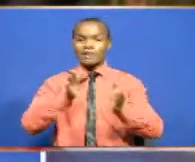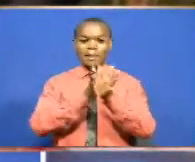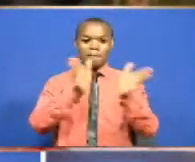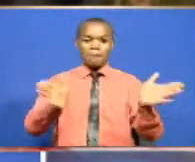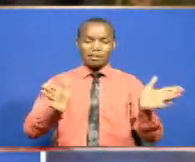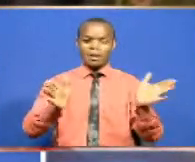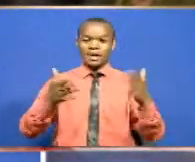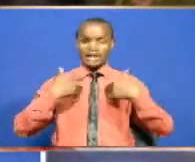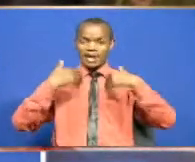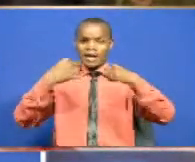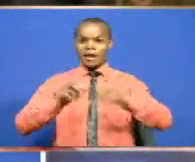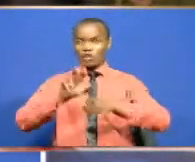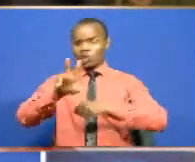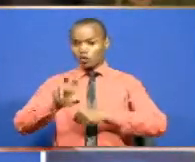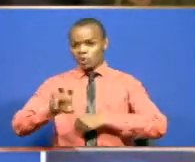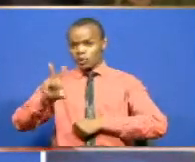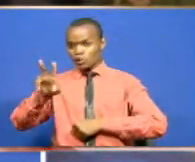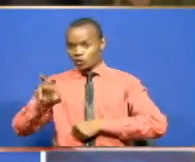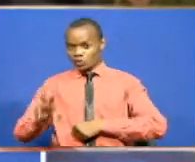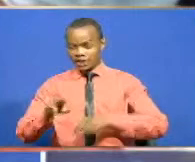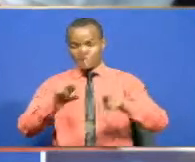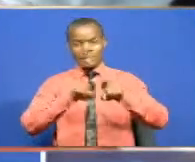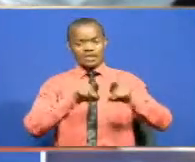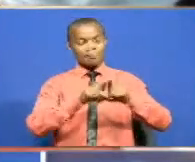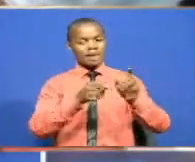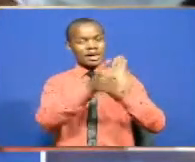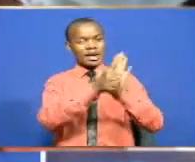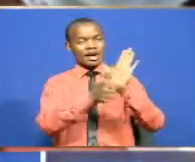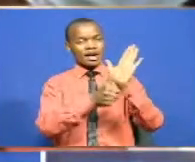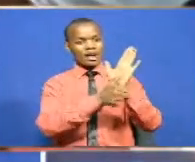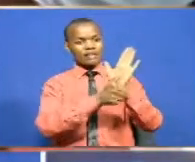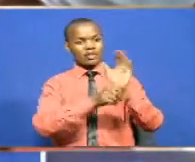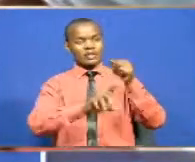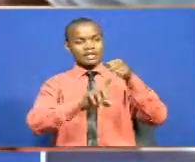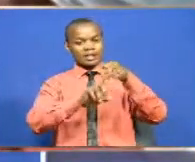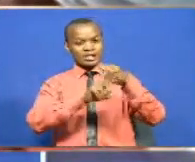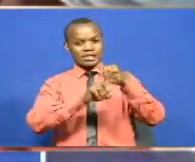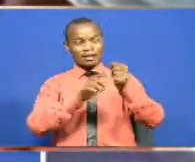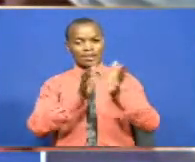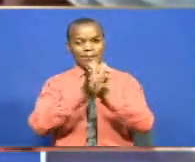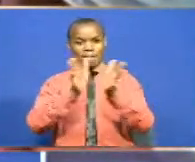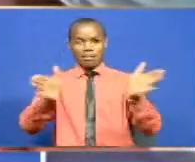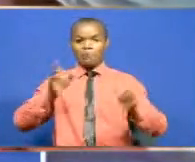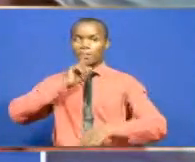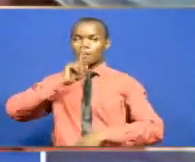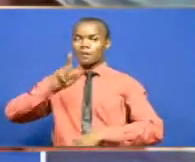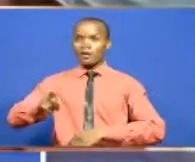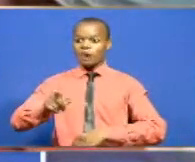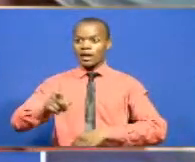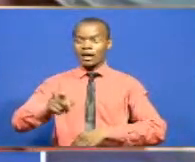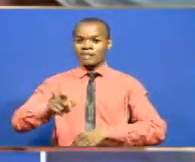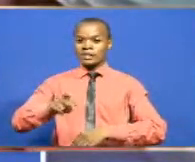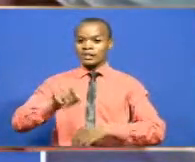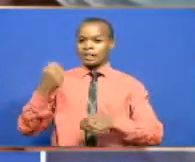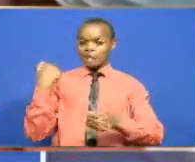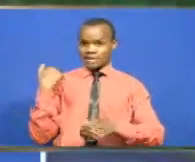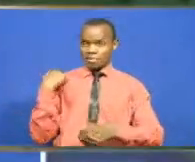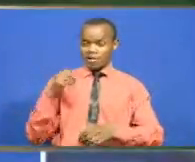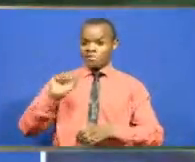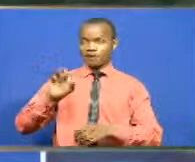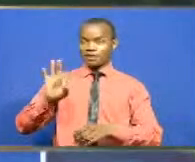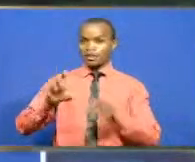Order 2020, as read with Section 8, Subsection 6 of the Public Order Act, Cap 53, Laws of